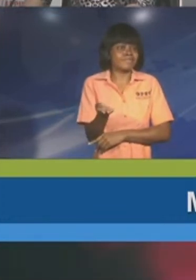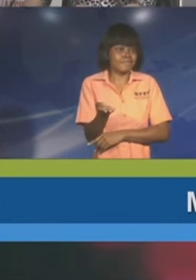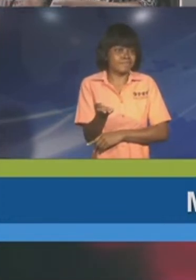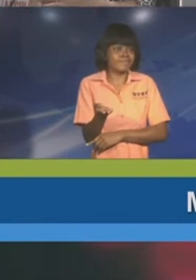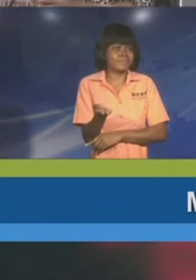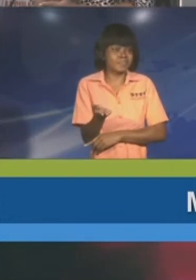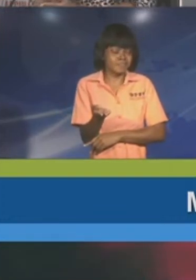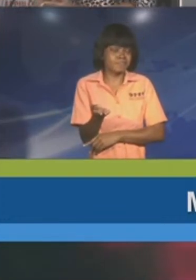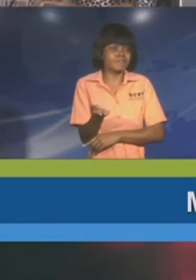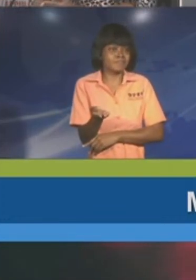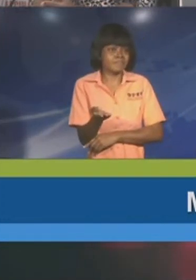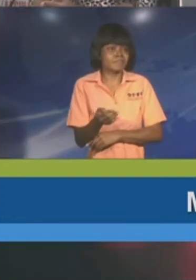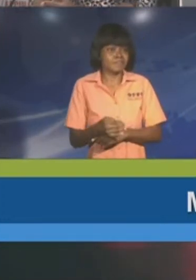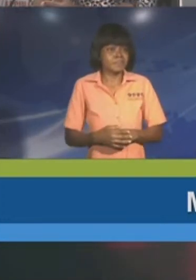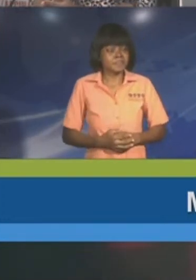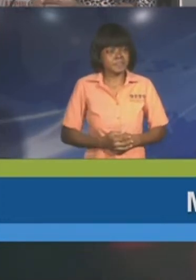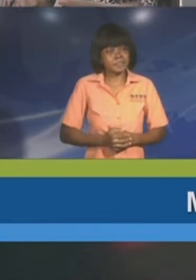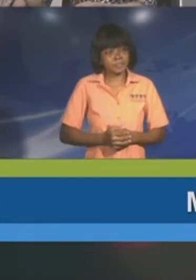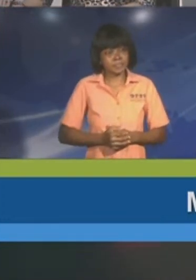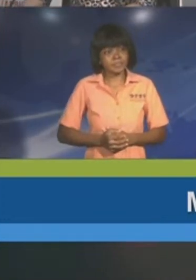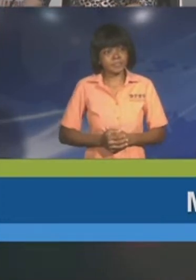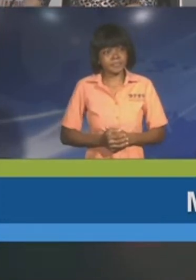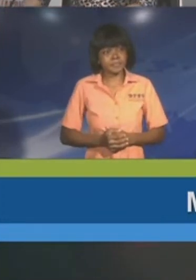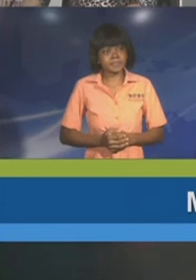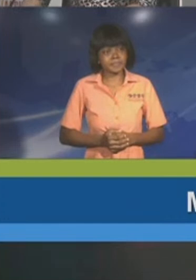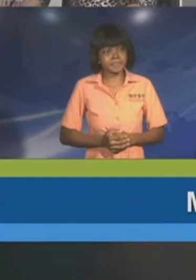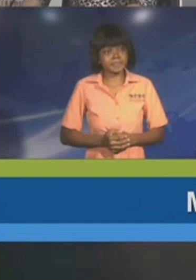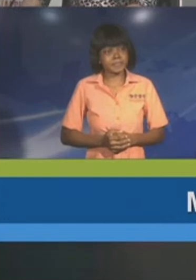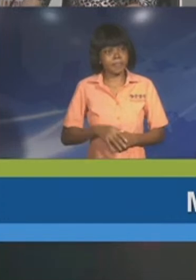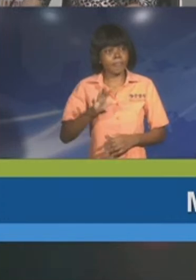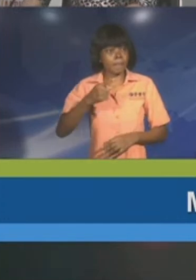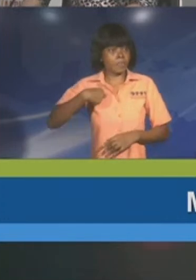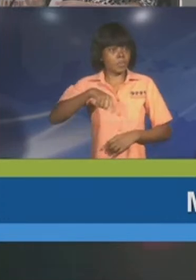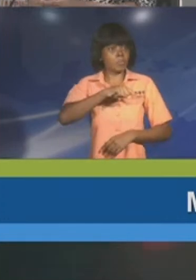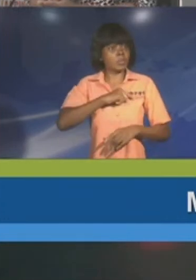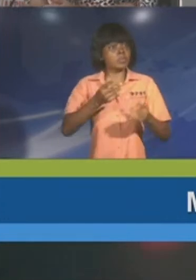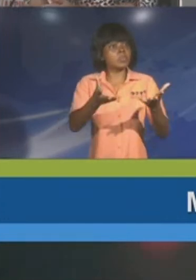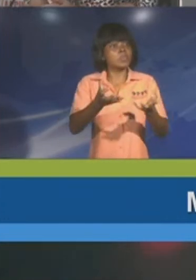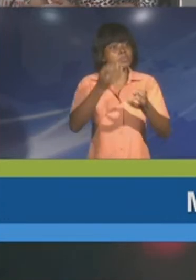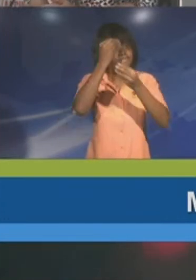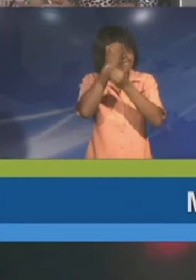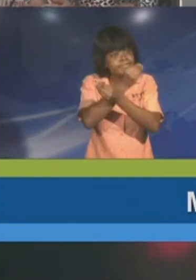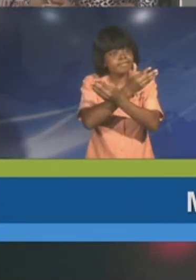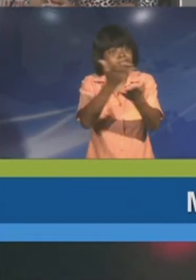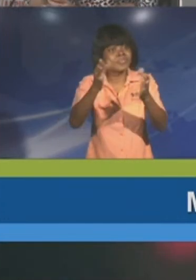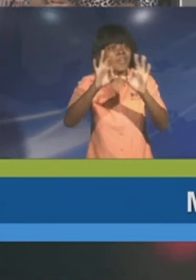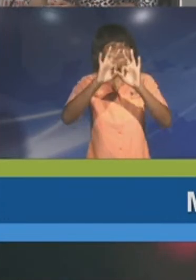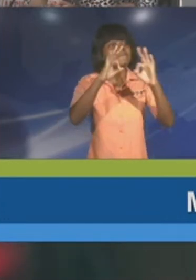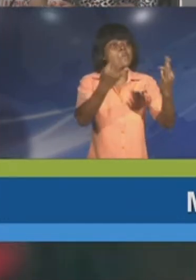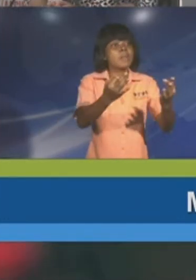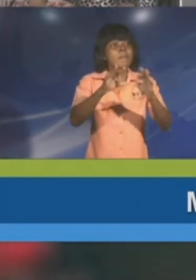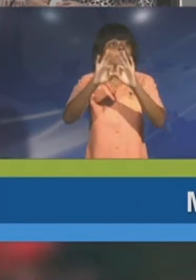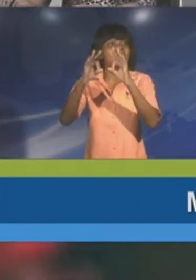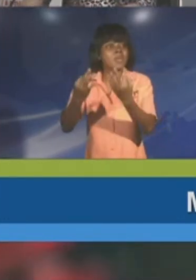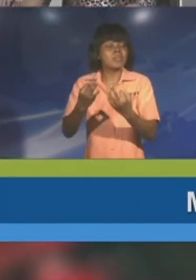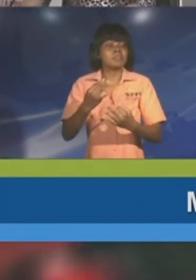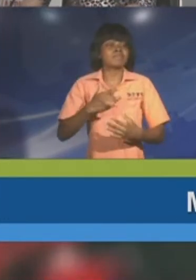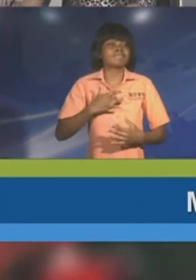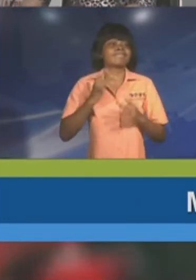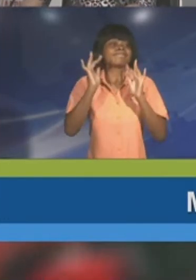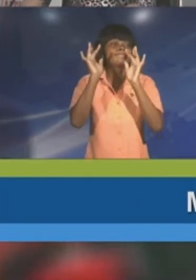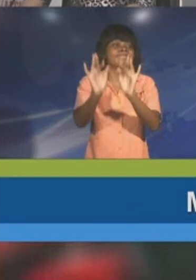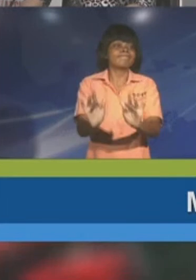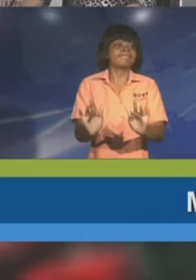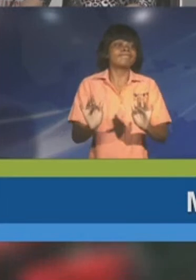4 p.m. yesterday. We would like to express our sincere condolences to the relatives and the